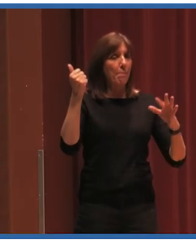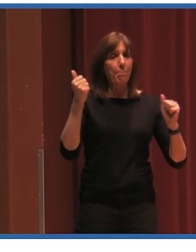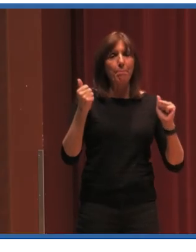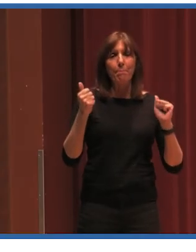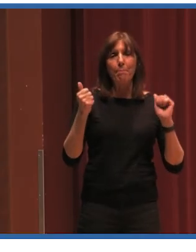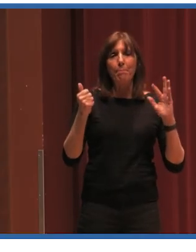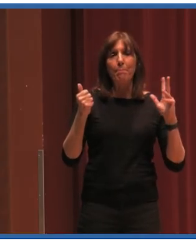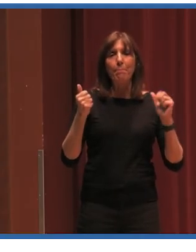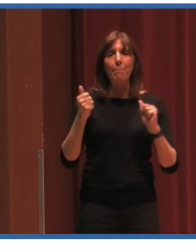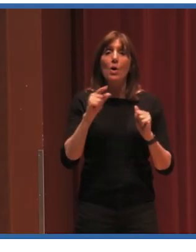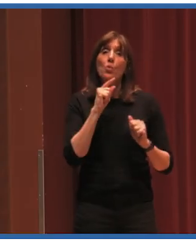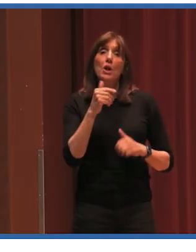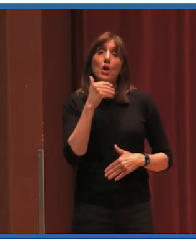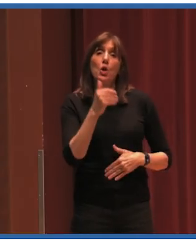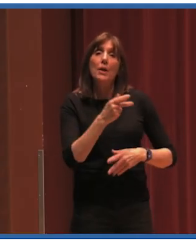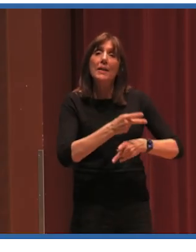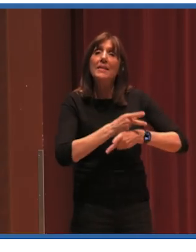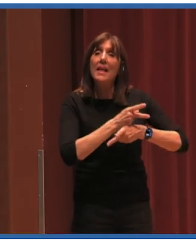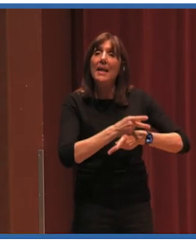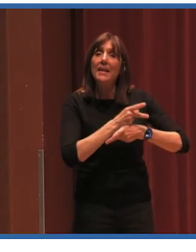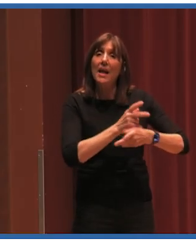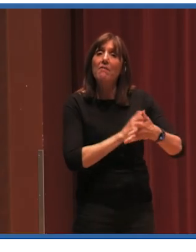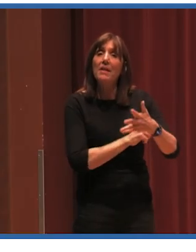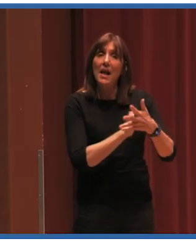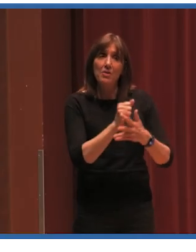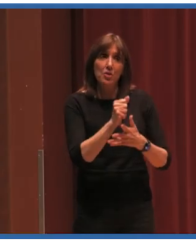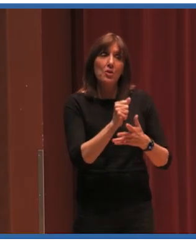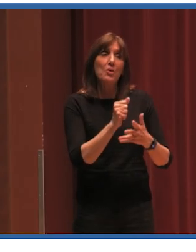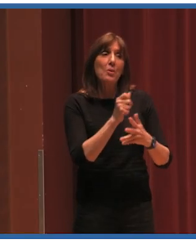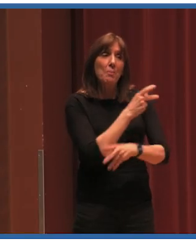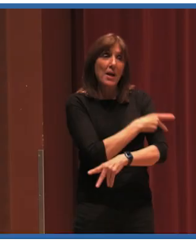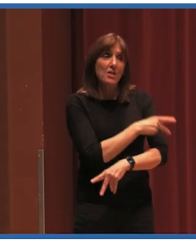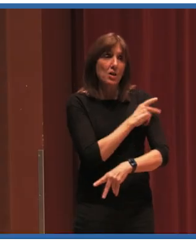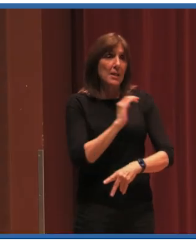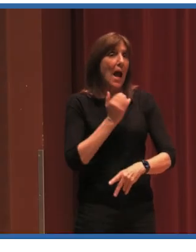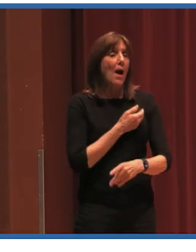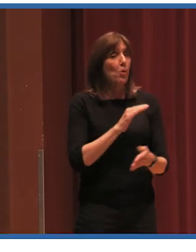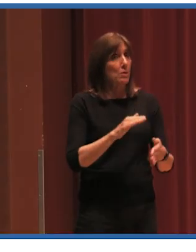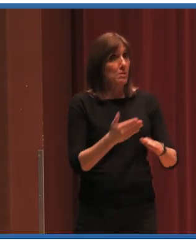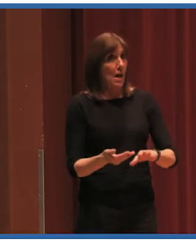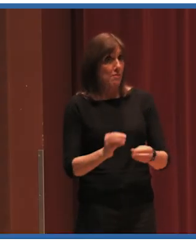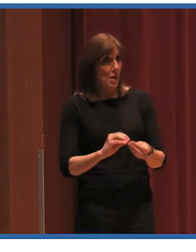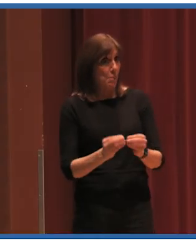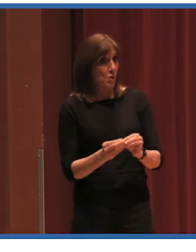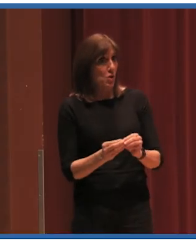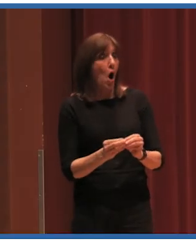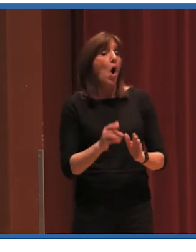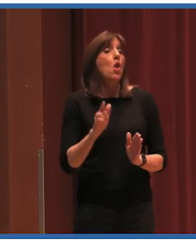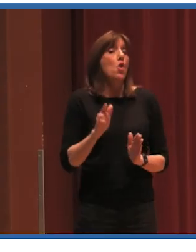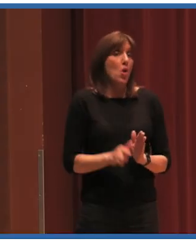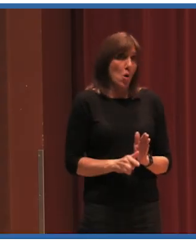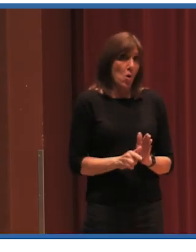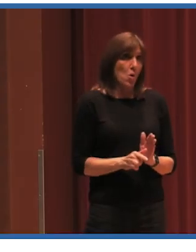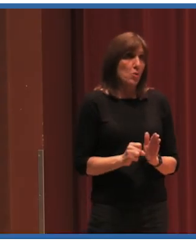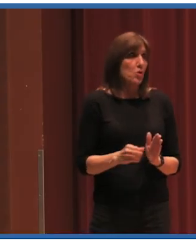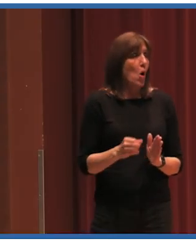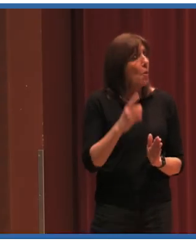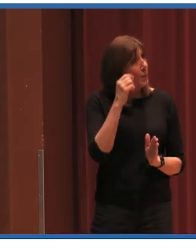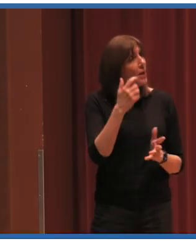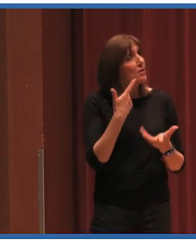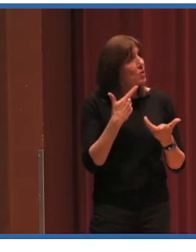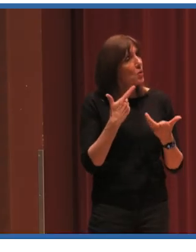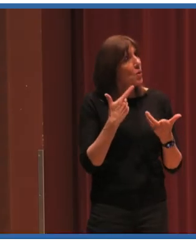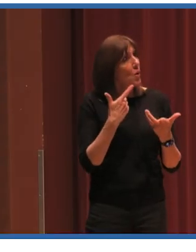is very good at taking care of cancer. Our mortality is much lower, and that's because we have a high incidence,